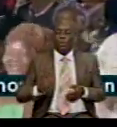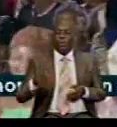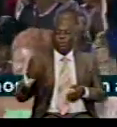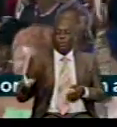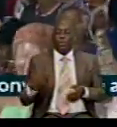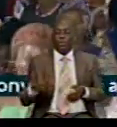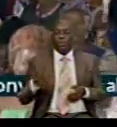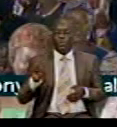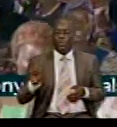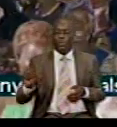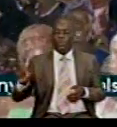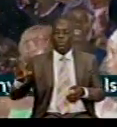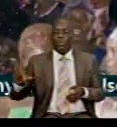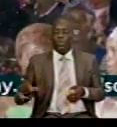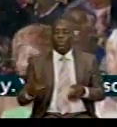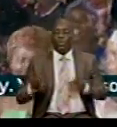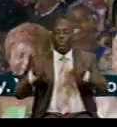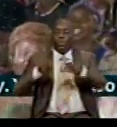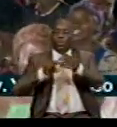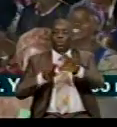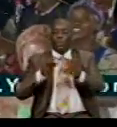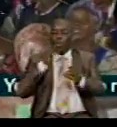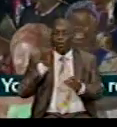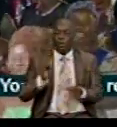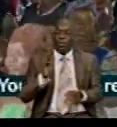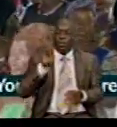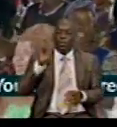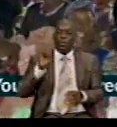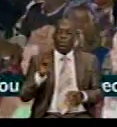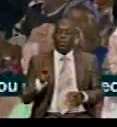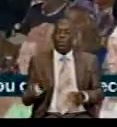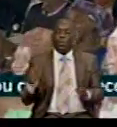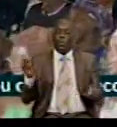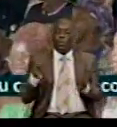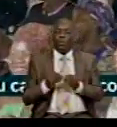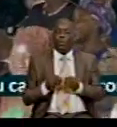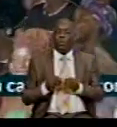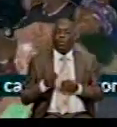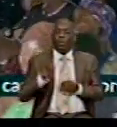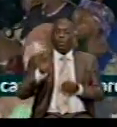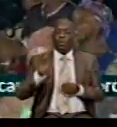Two crutches are up. One crutch is up. One crutch is up in front.